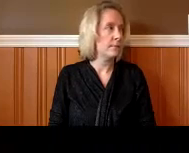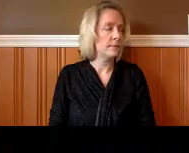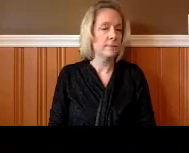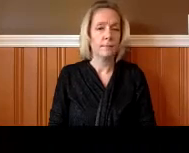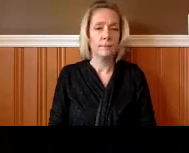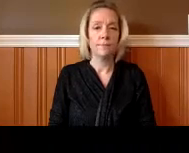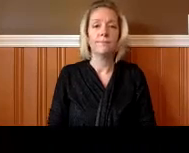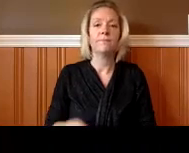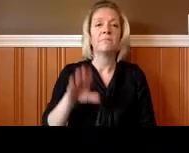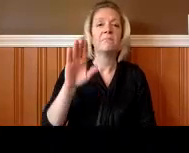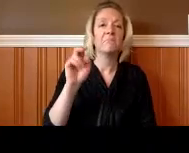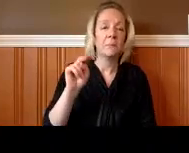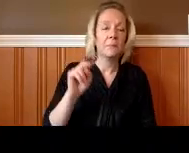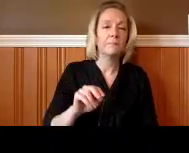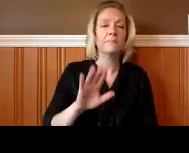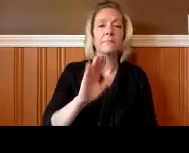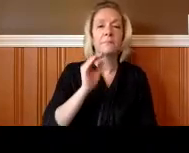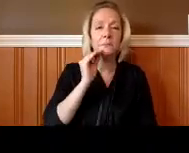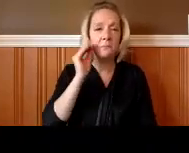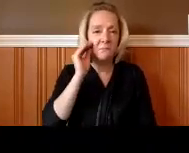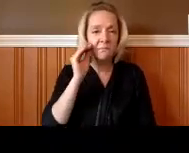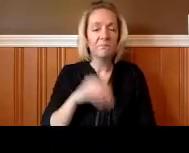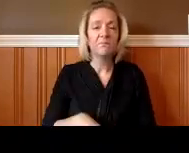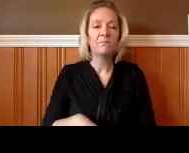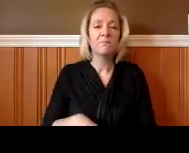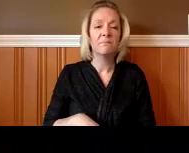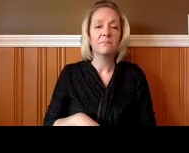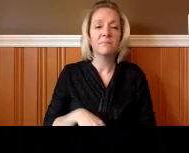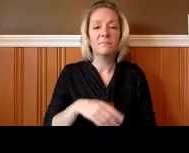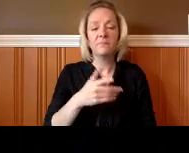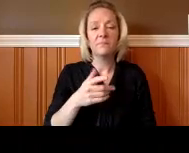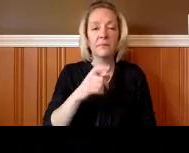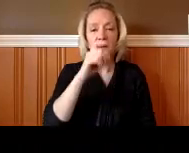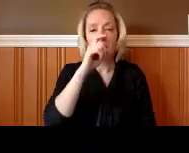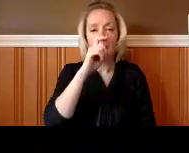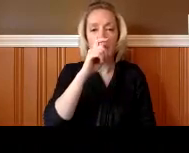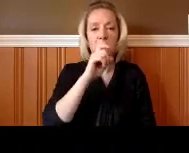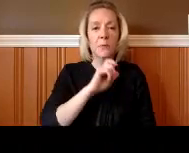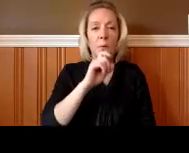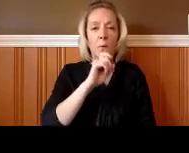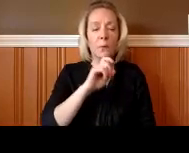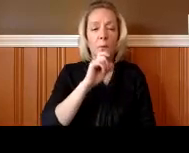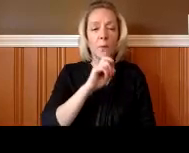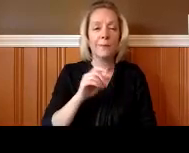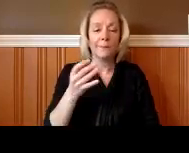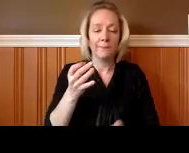So here's Ben at home. His little coins